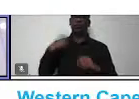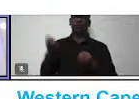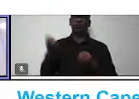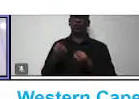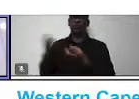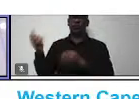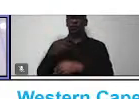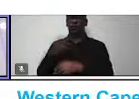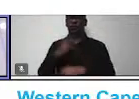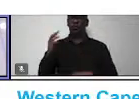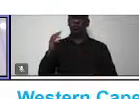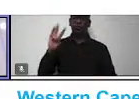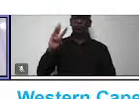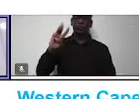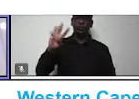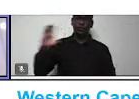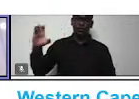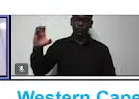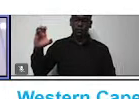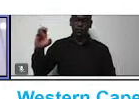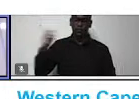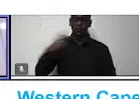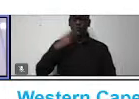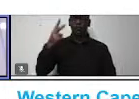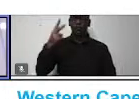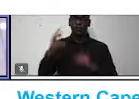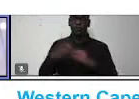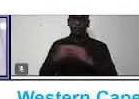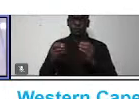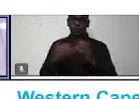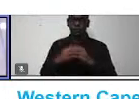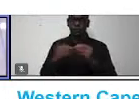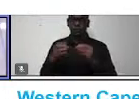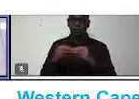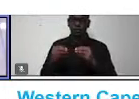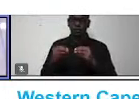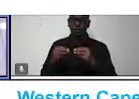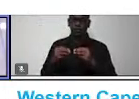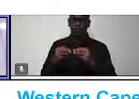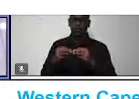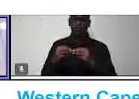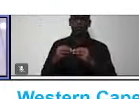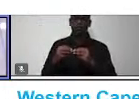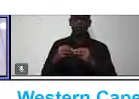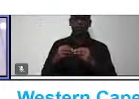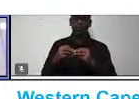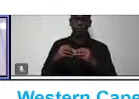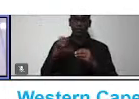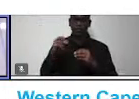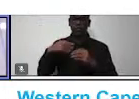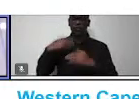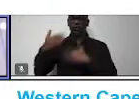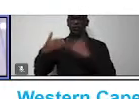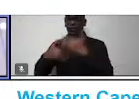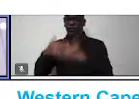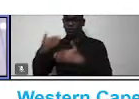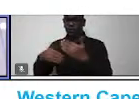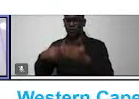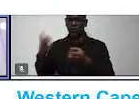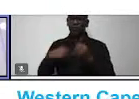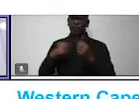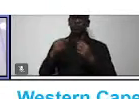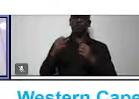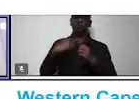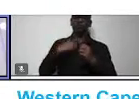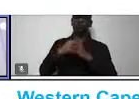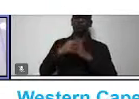So you can see citrus, there's a specific protocol that allows Western Cape and Northern Cape citrus into the US. So a